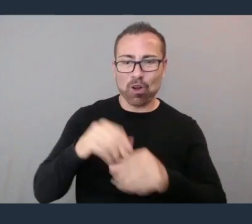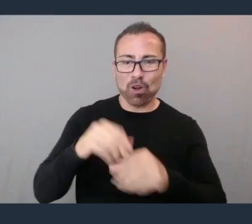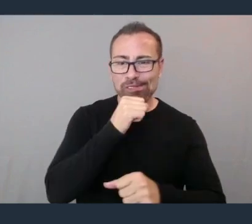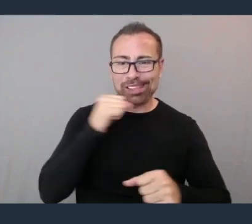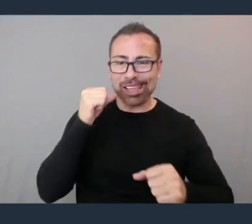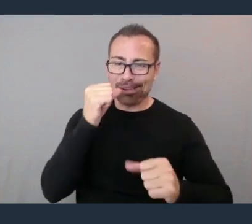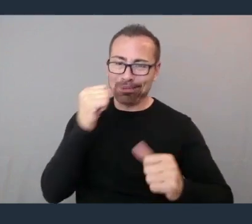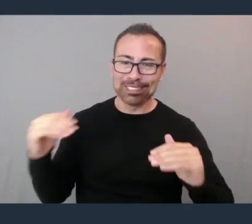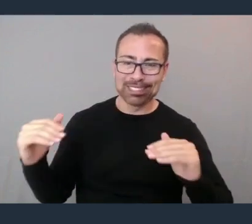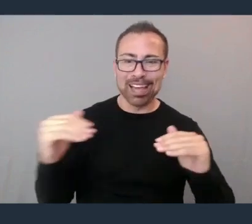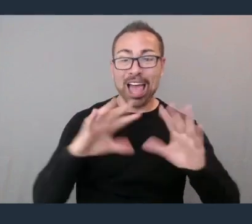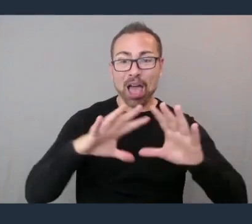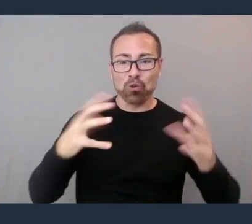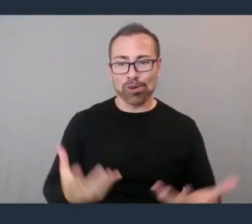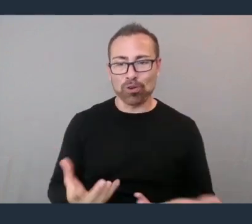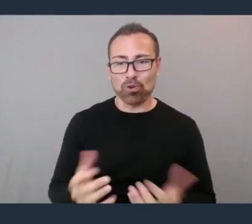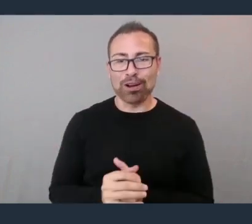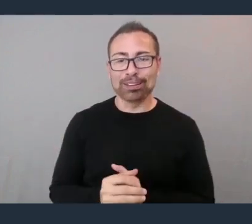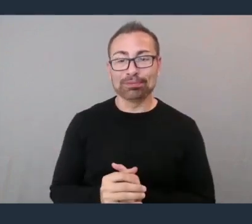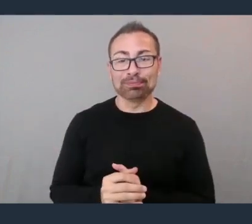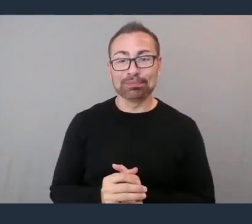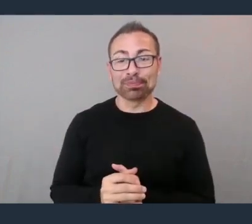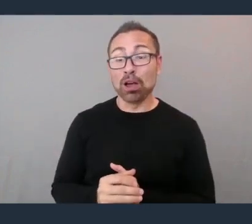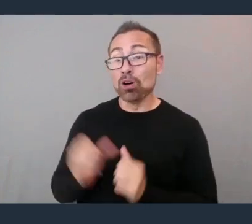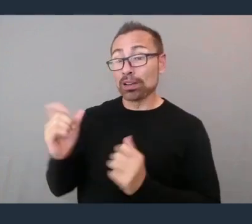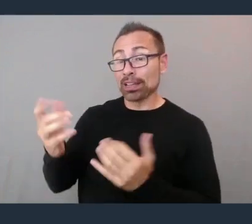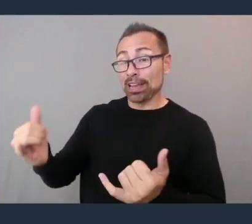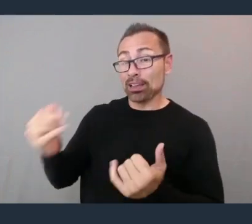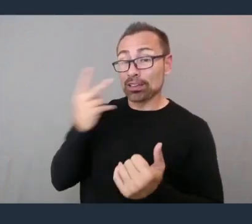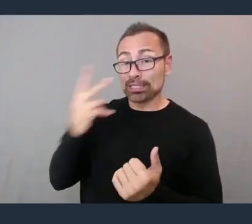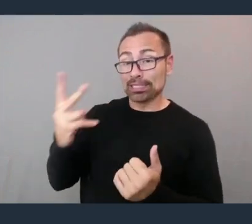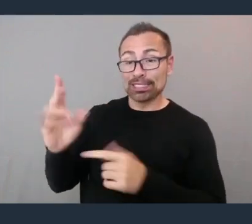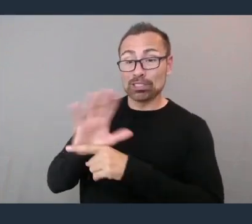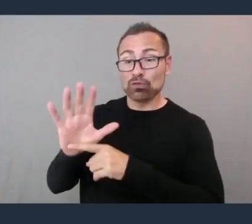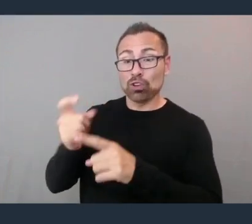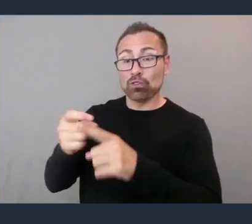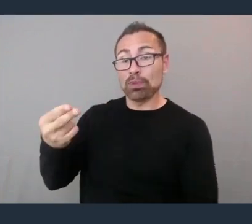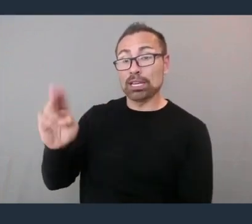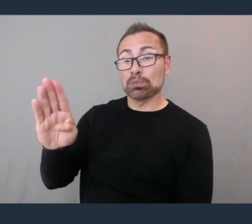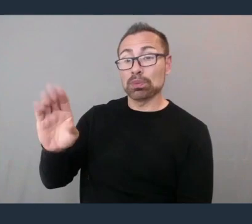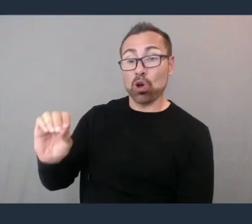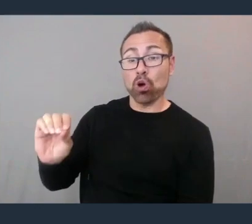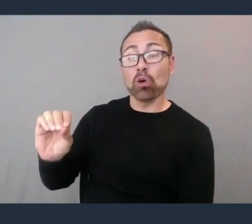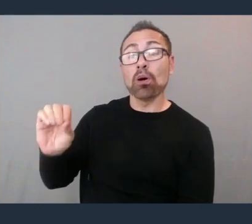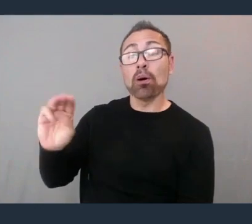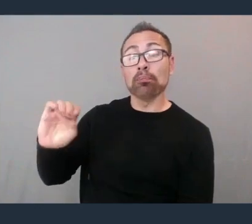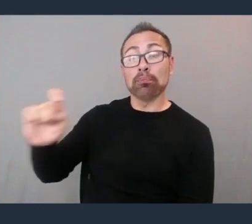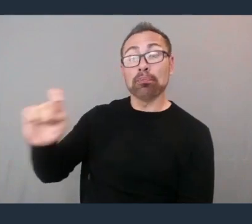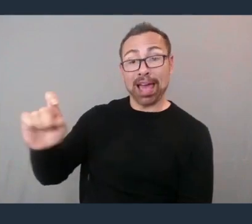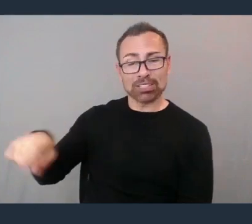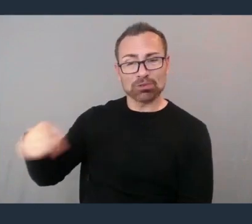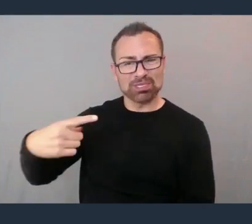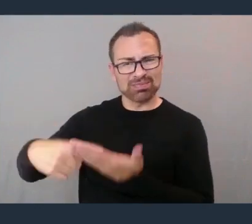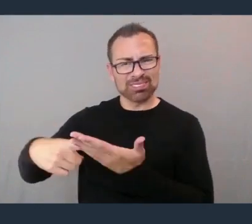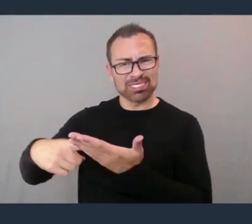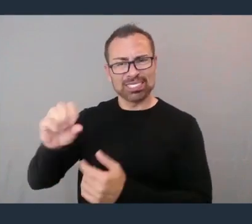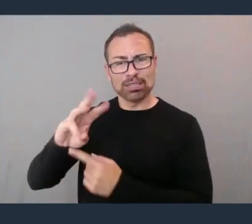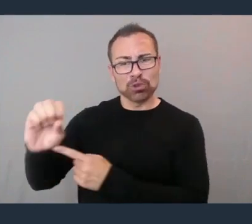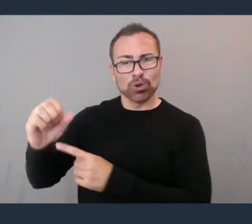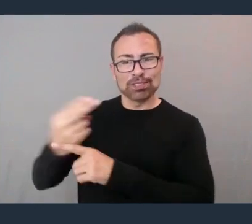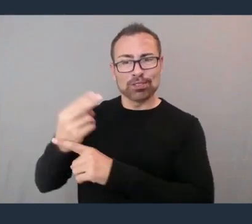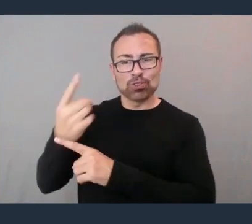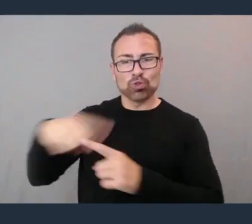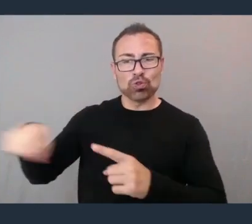So check out this video from one of my favorite AWS customers, HBO Max, where they talk about how they use AWS to develop and secure a